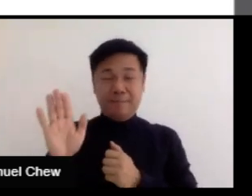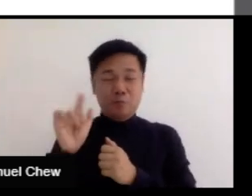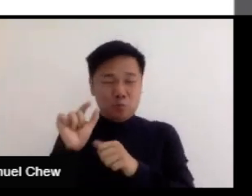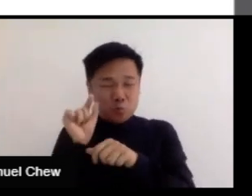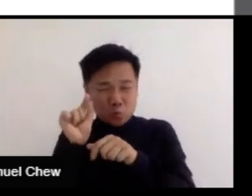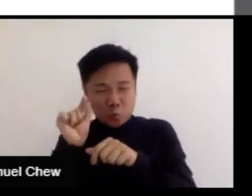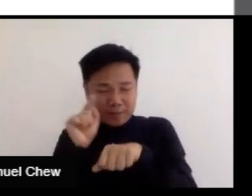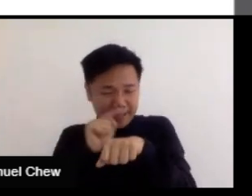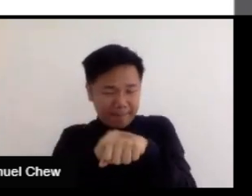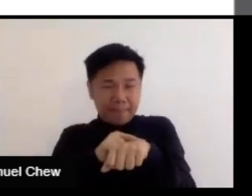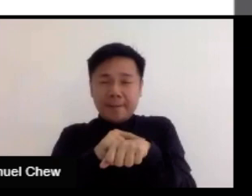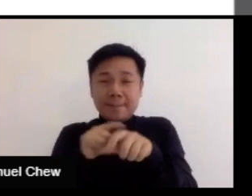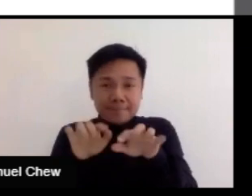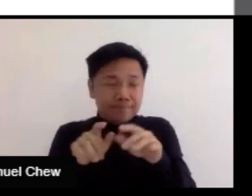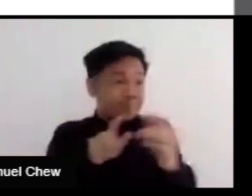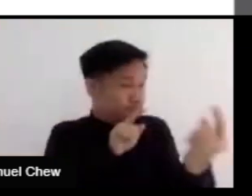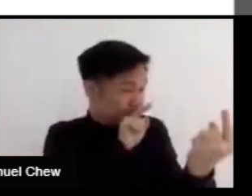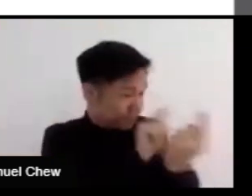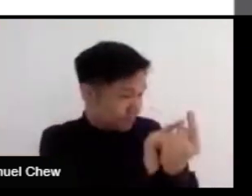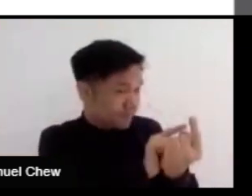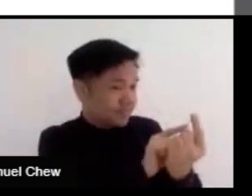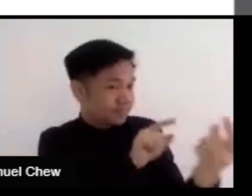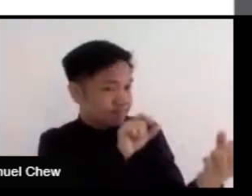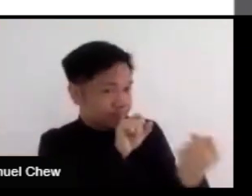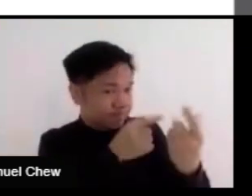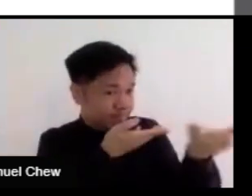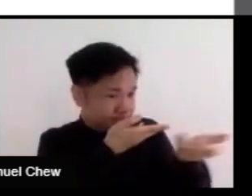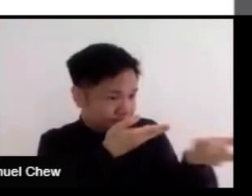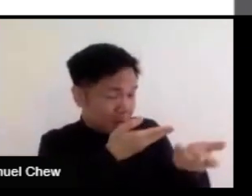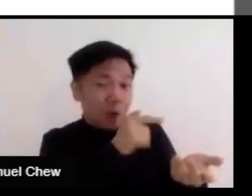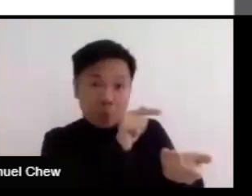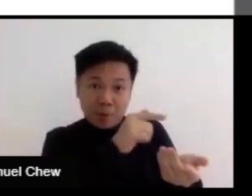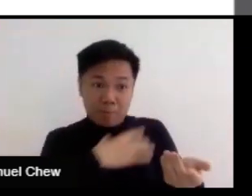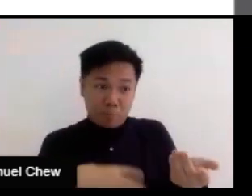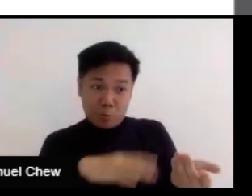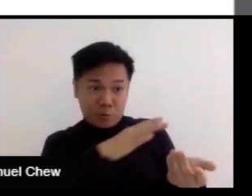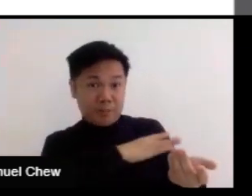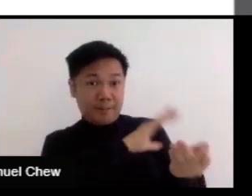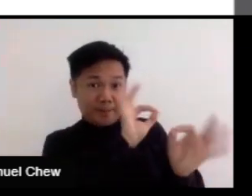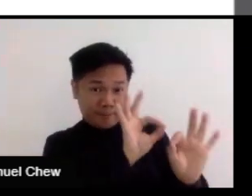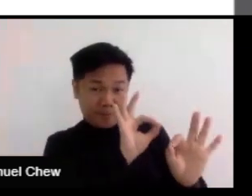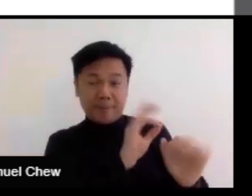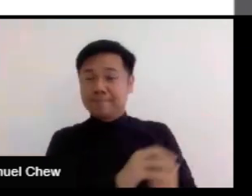the procedures in other committees, I will be able.